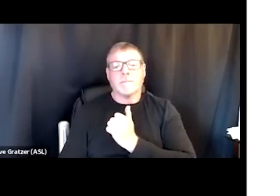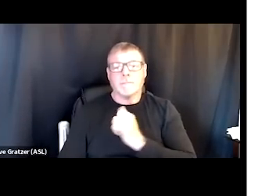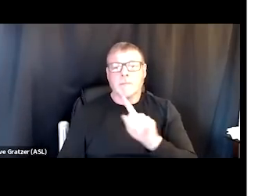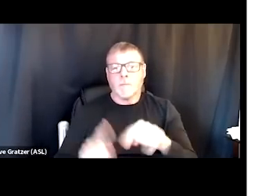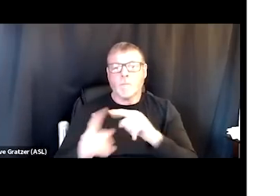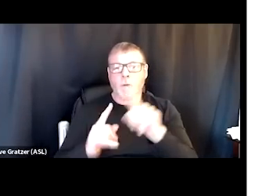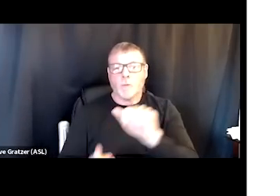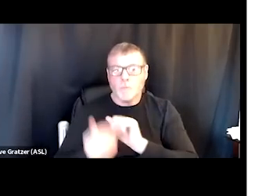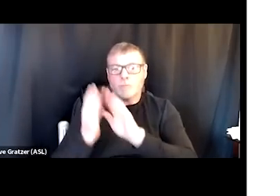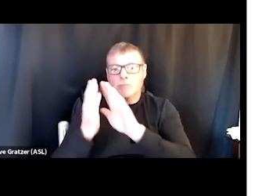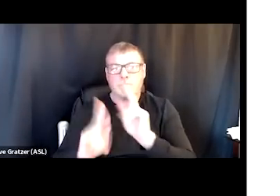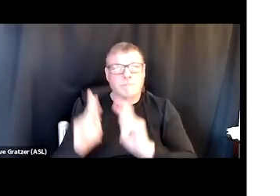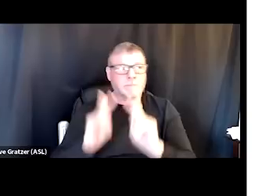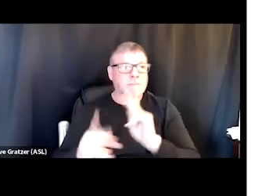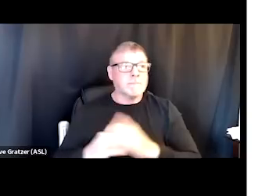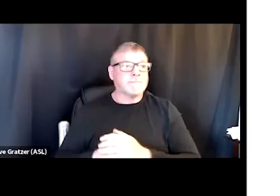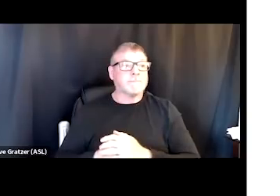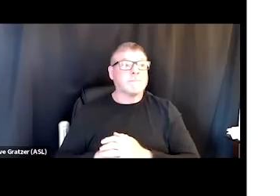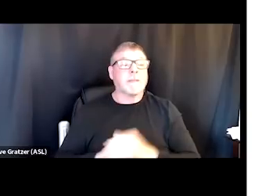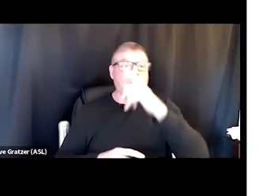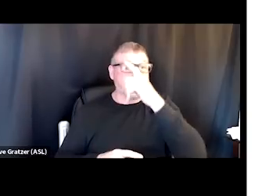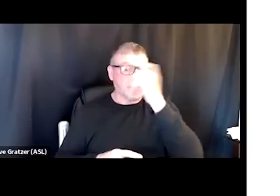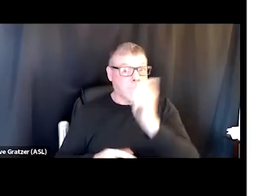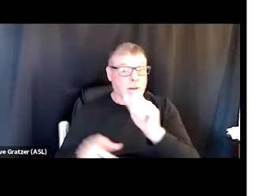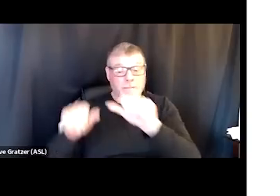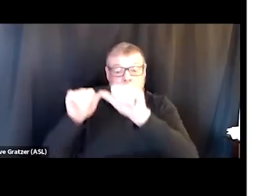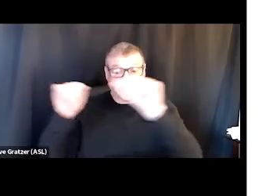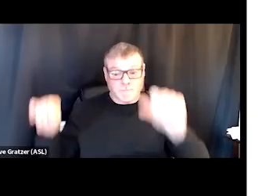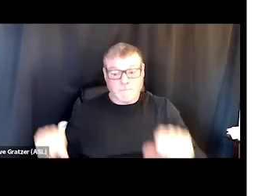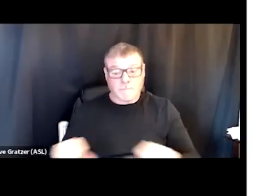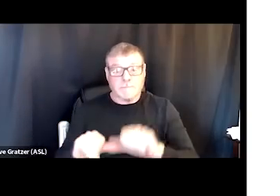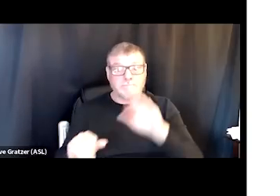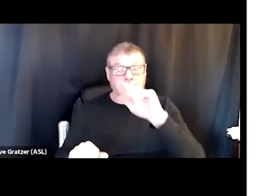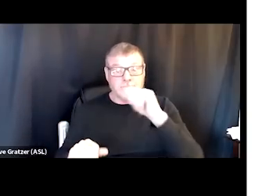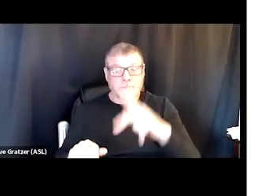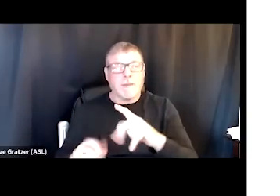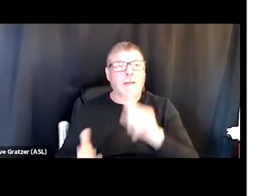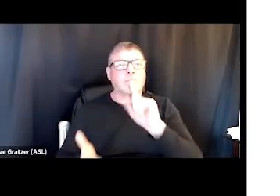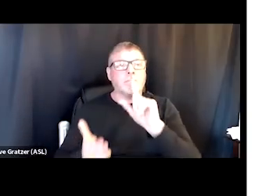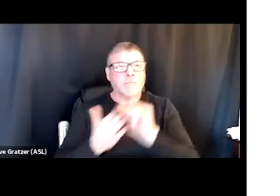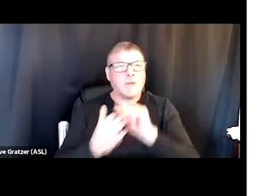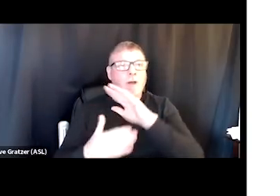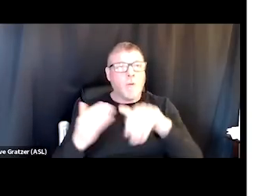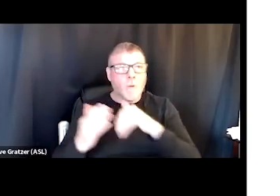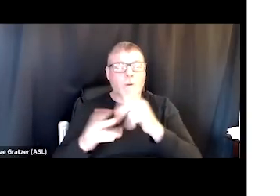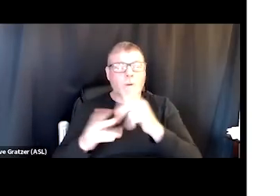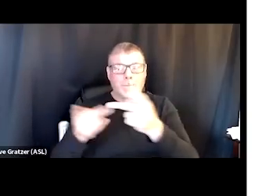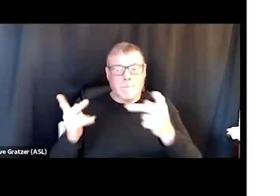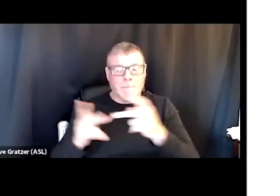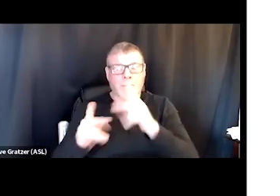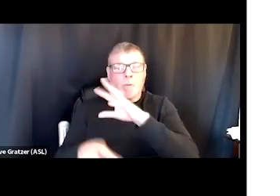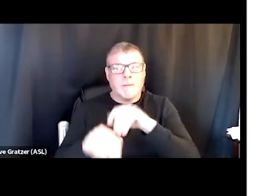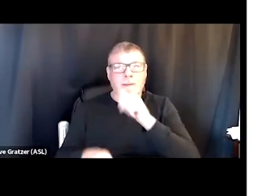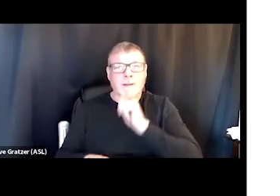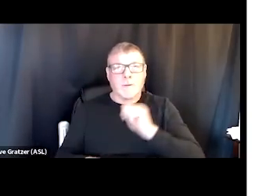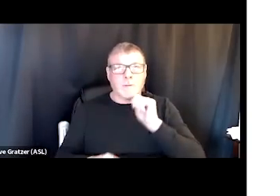clientele. When it comes to mapping out the area, my partner Denise printed out all the heat respites within Arizona, since